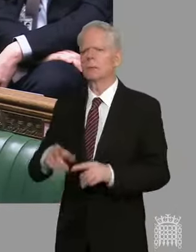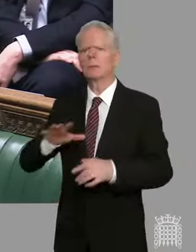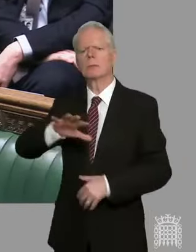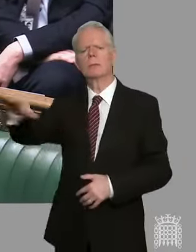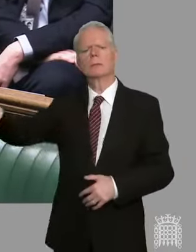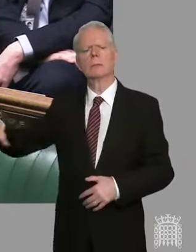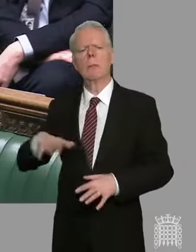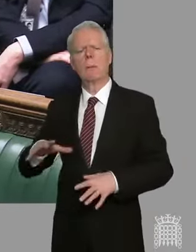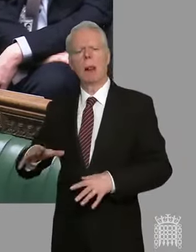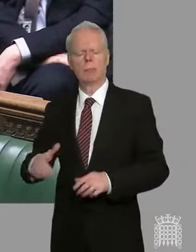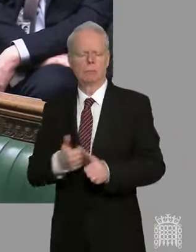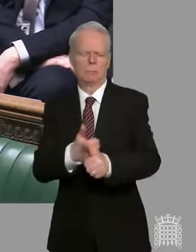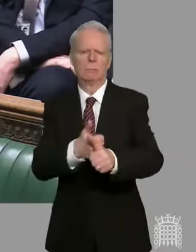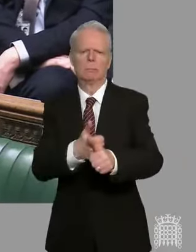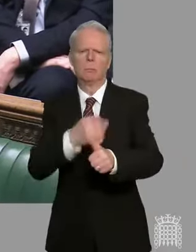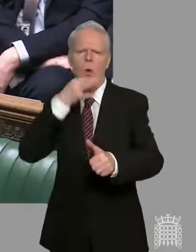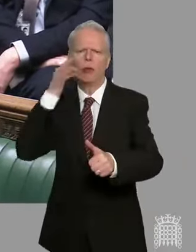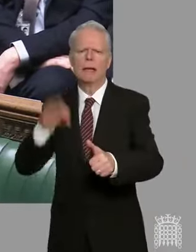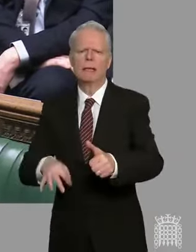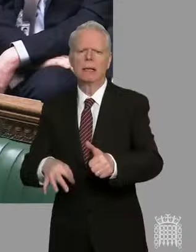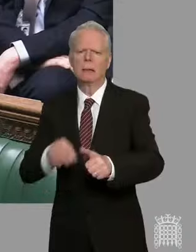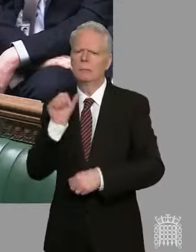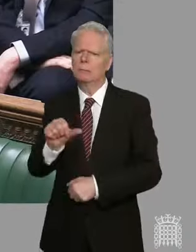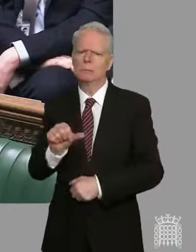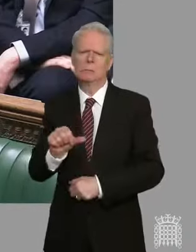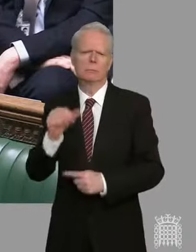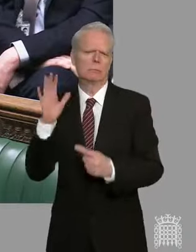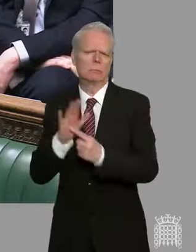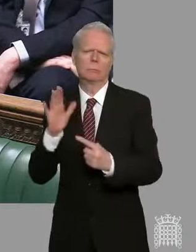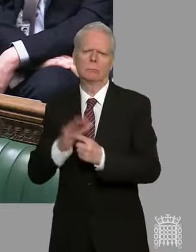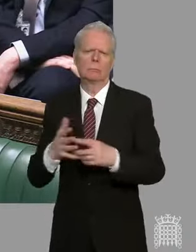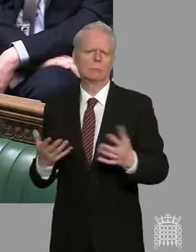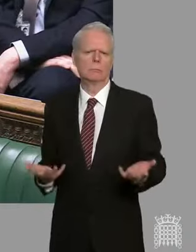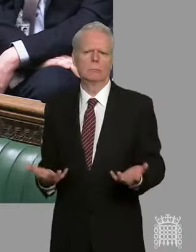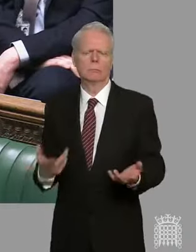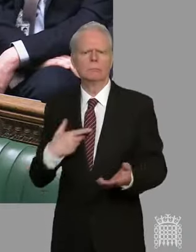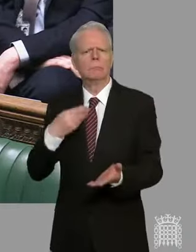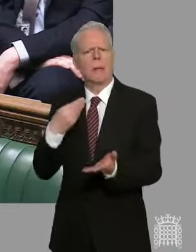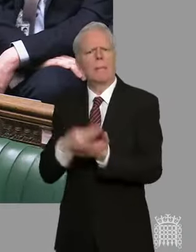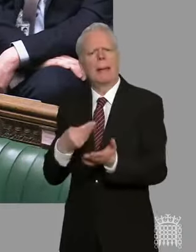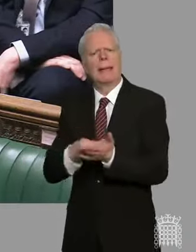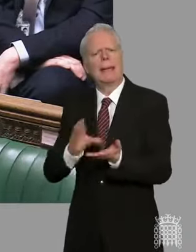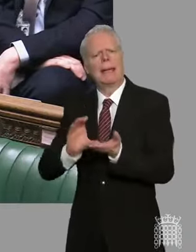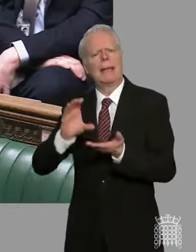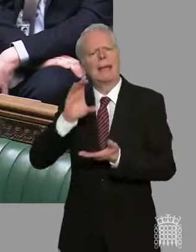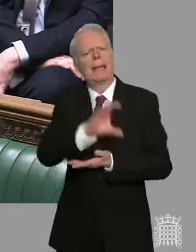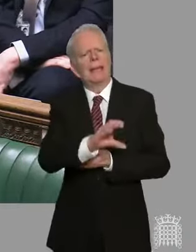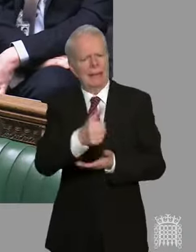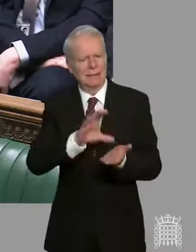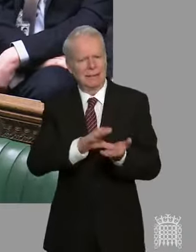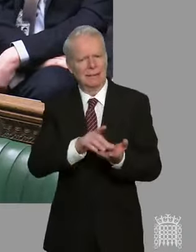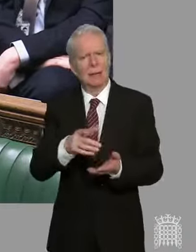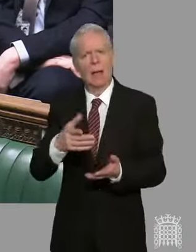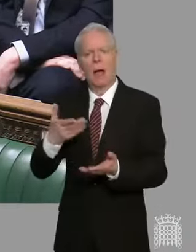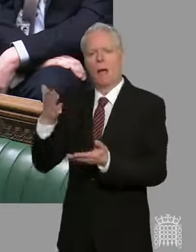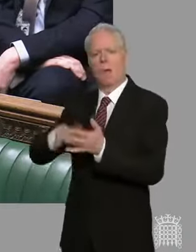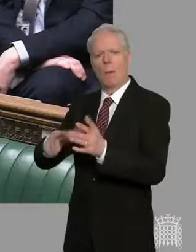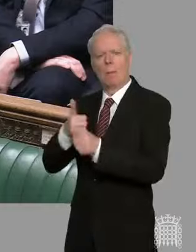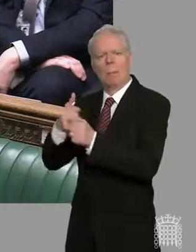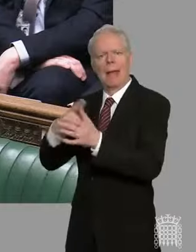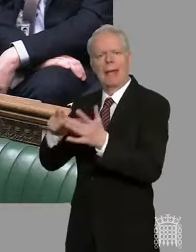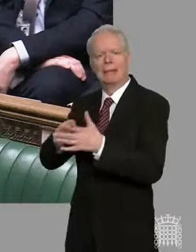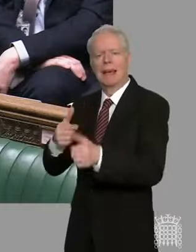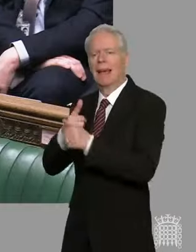tanks makes people less safe, not more safe,